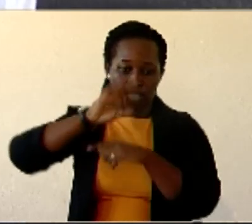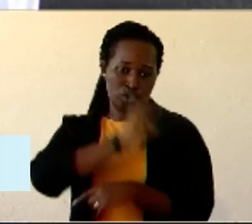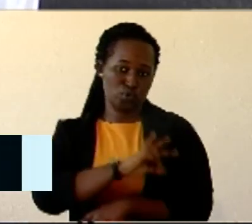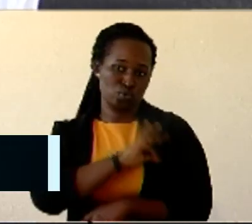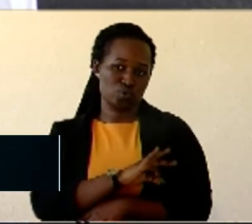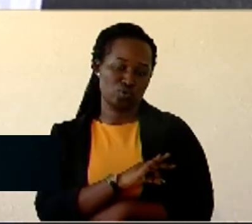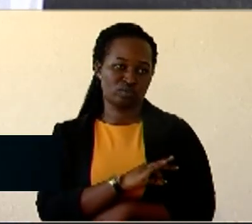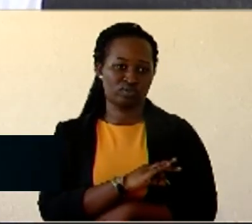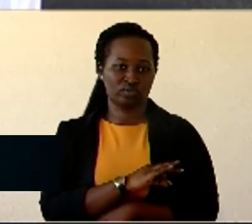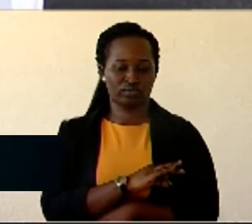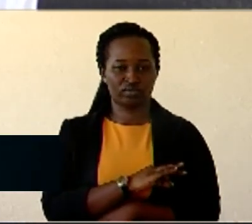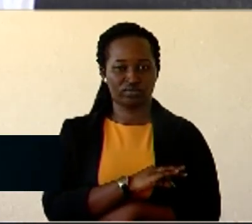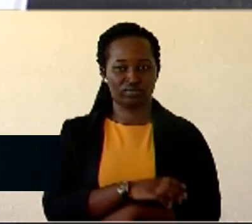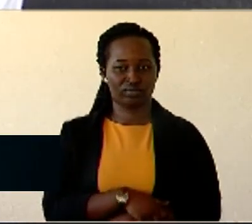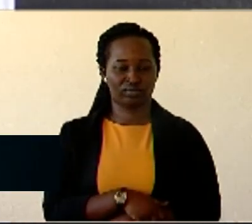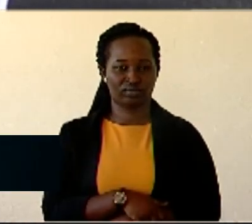profits.